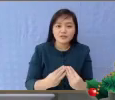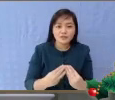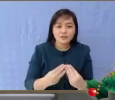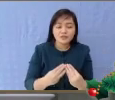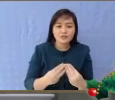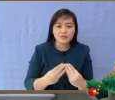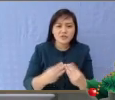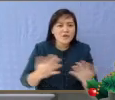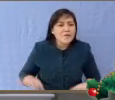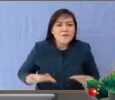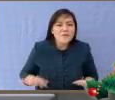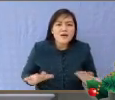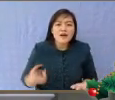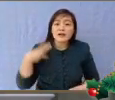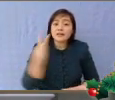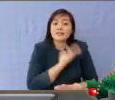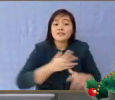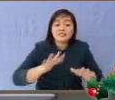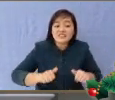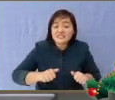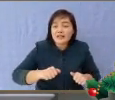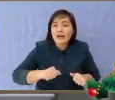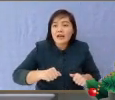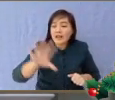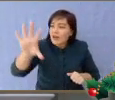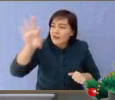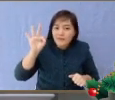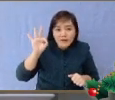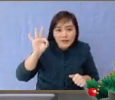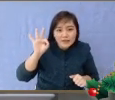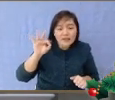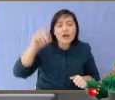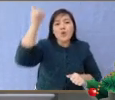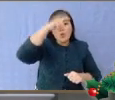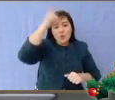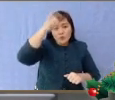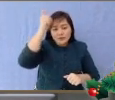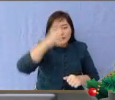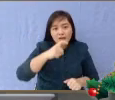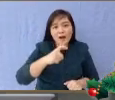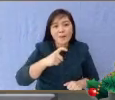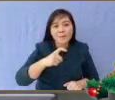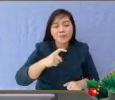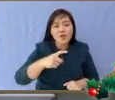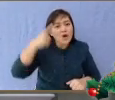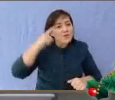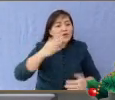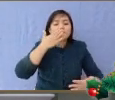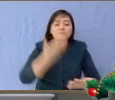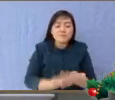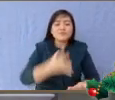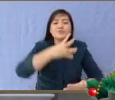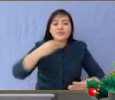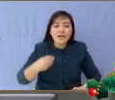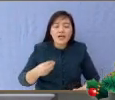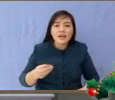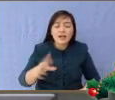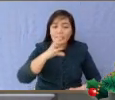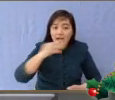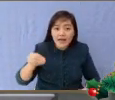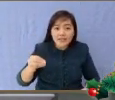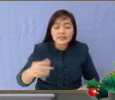you can find the wisdom para ikaw ay susundan ni goodness and mercy in the house of the